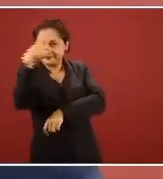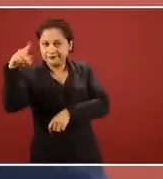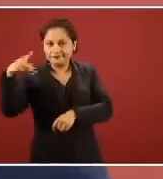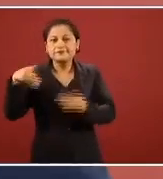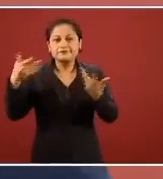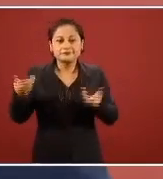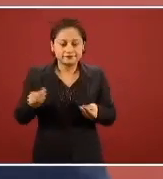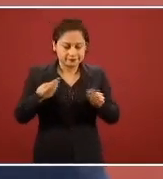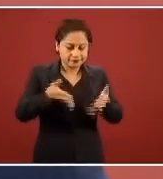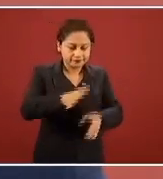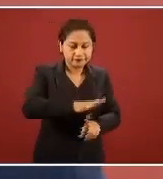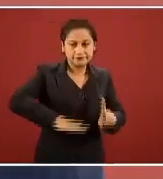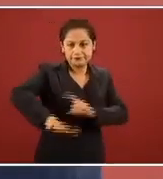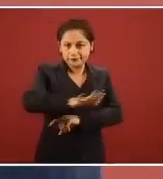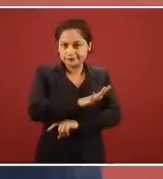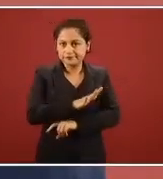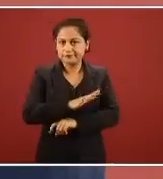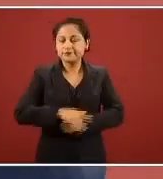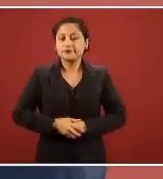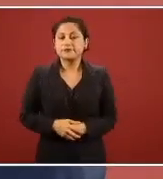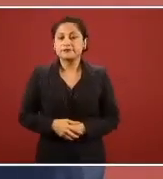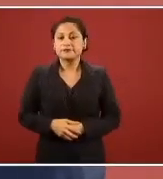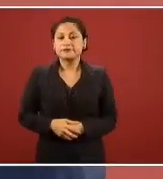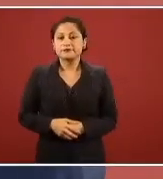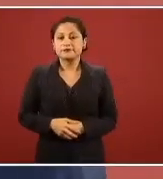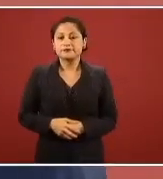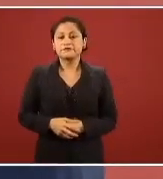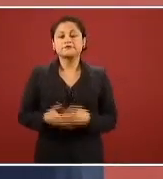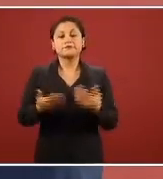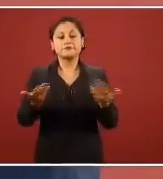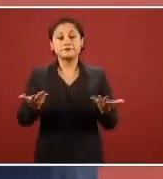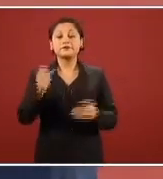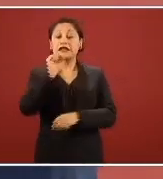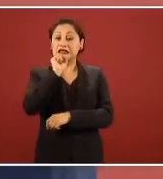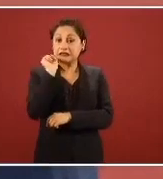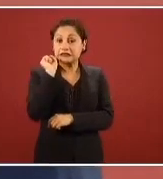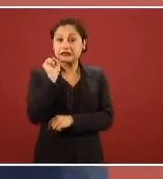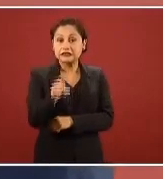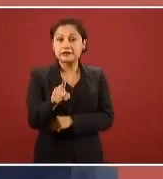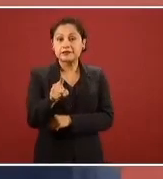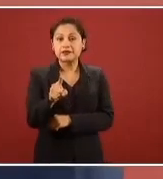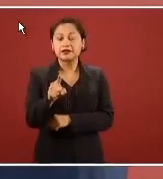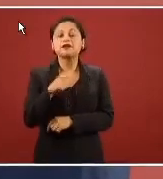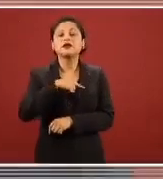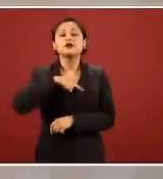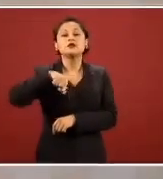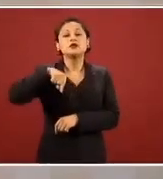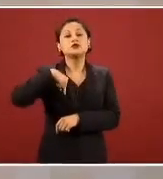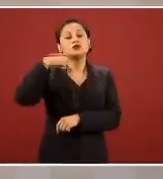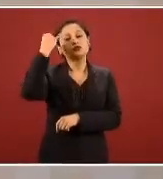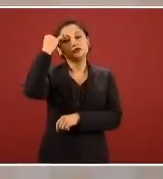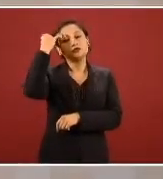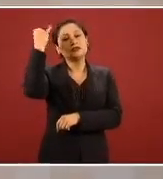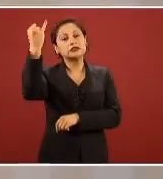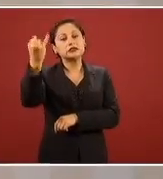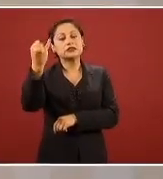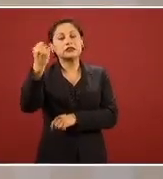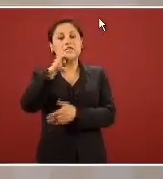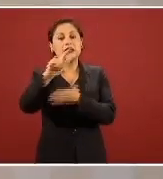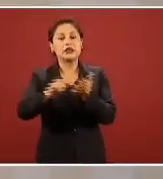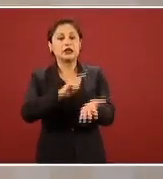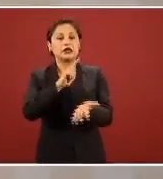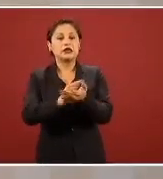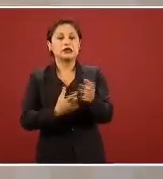Adicionalmente, and additionally, fue correcta la política de aumento salarial. The politics of